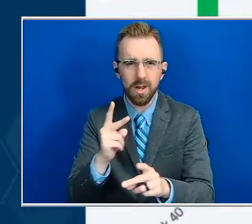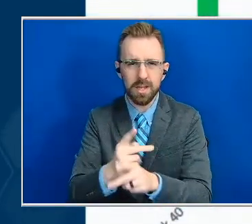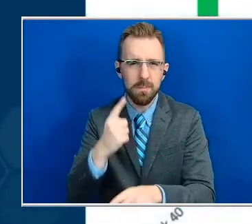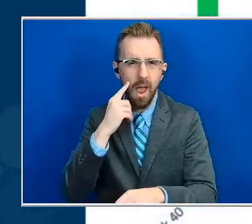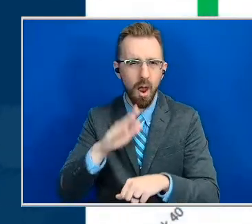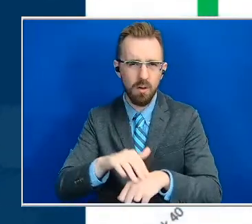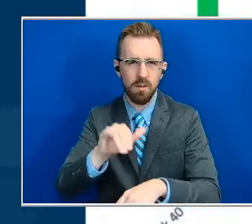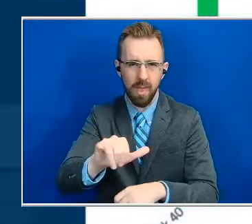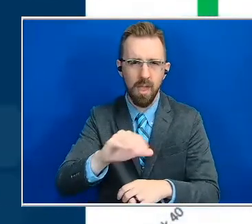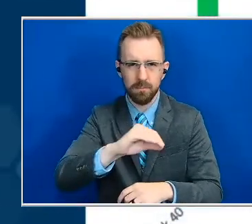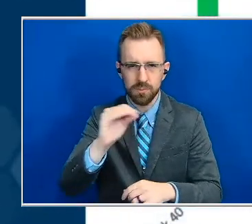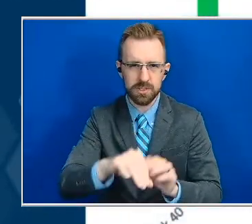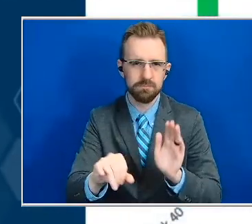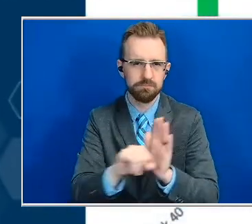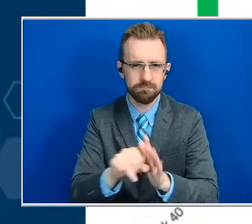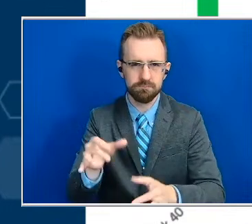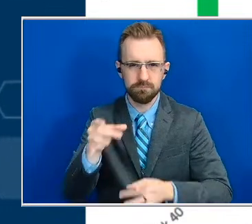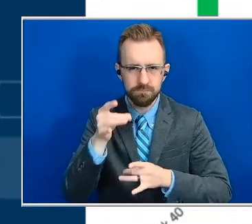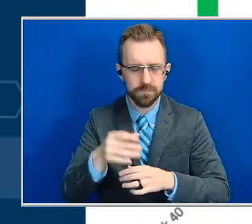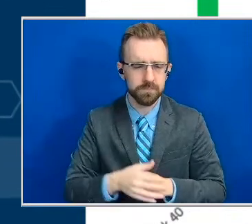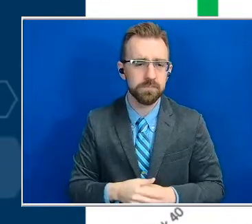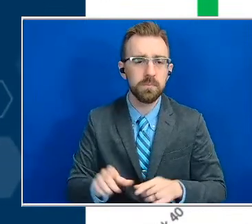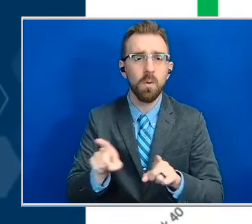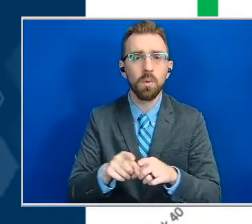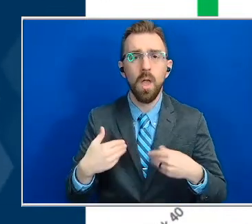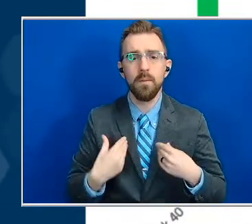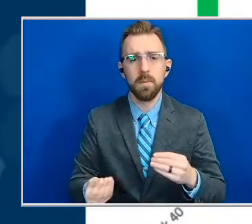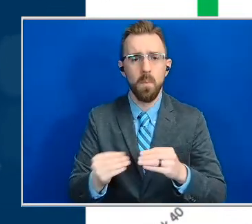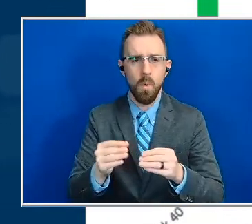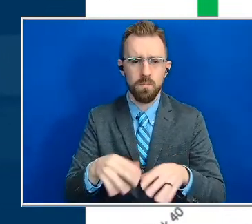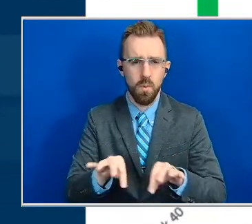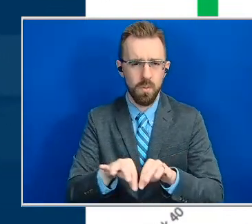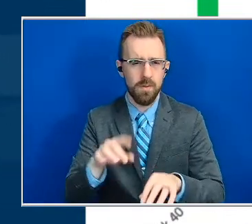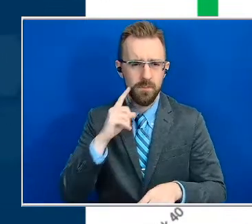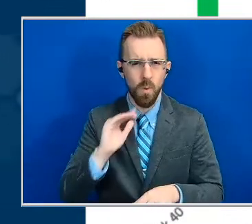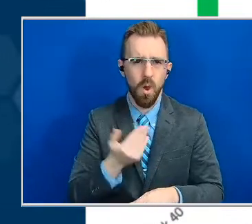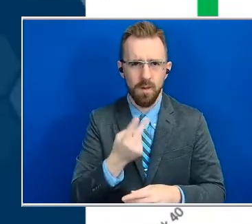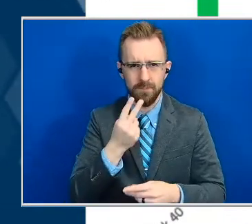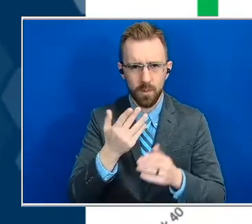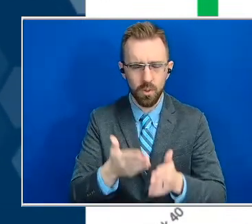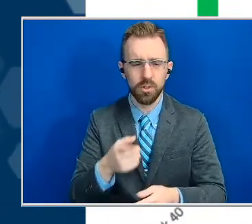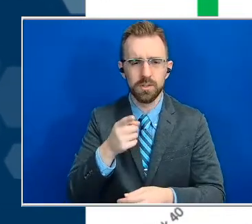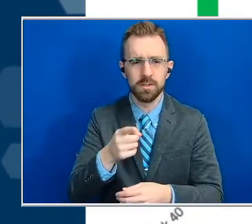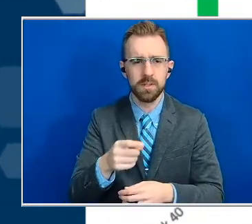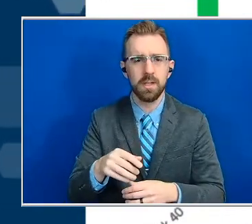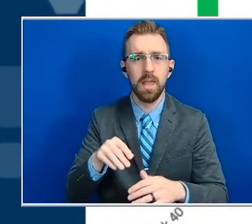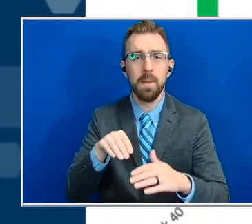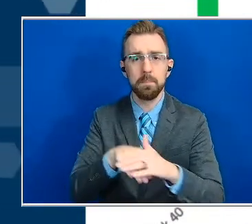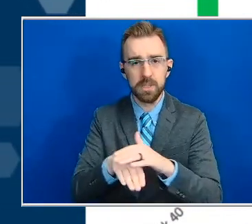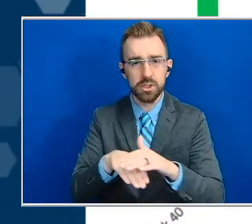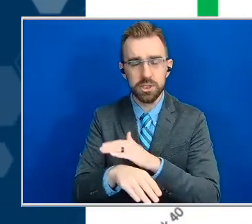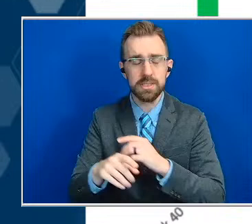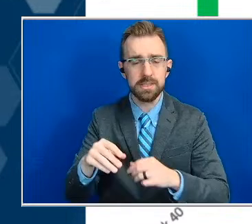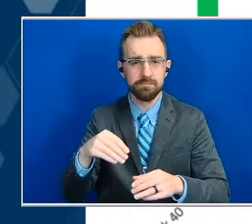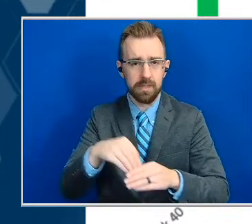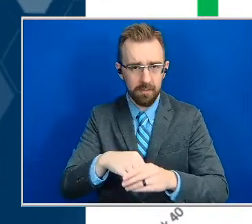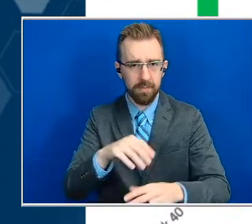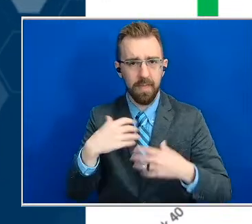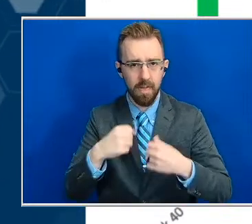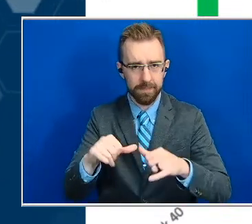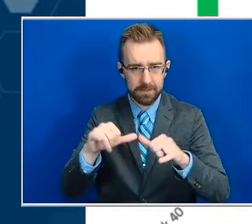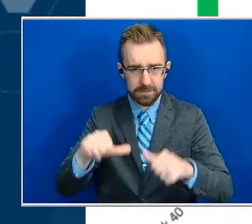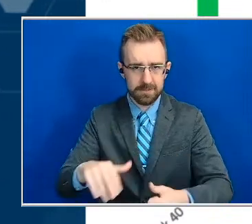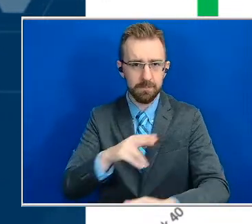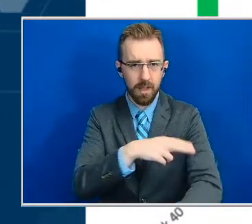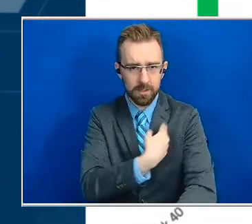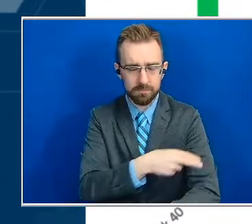positives. We also have, more importantly, I think for our viewers, are the admissions that we have here at the health system. And as you can see right now,